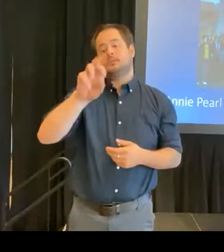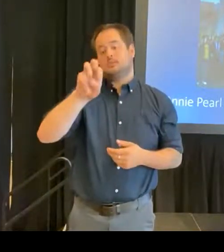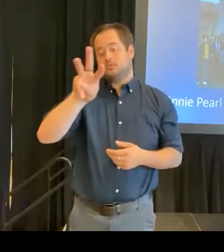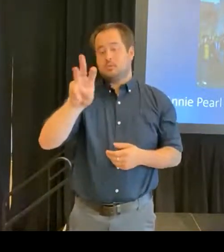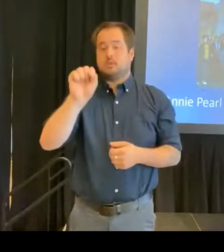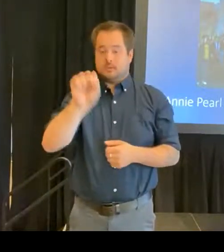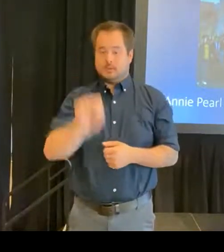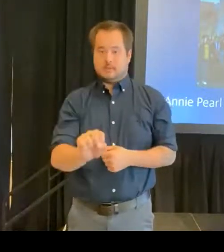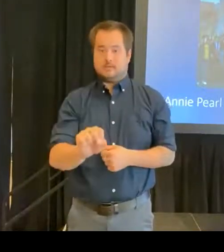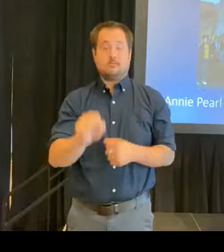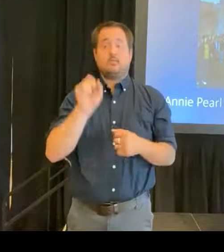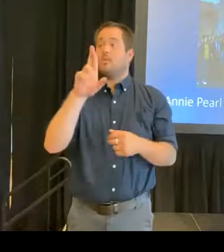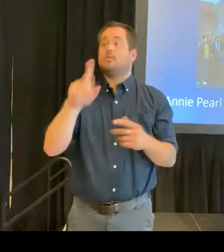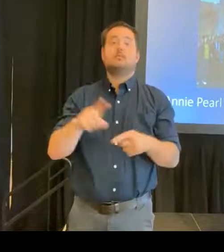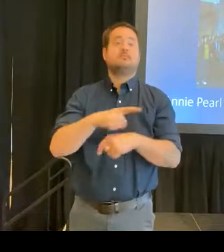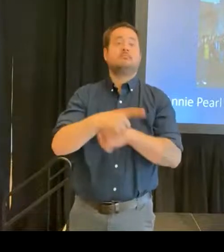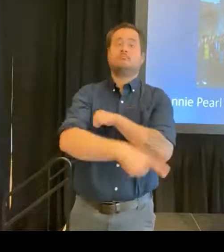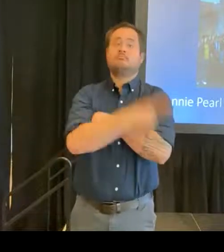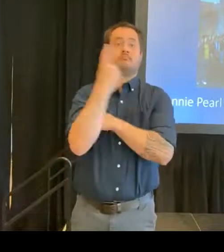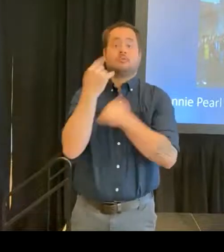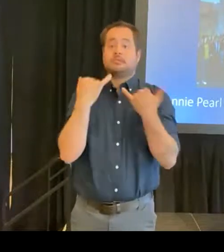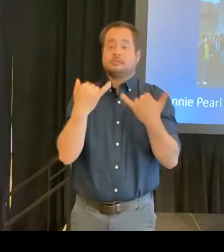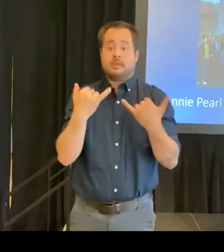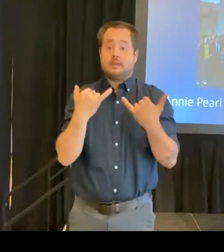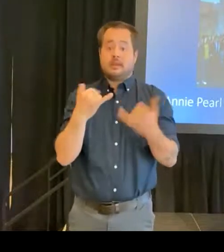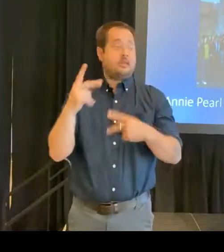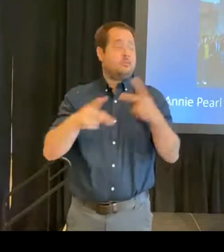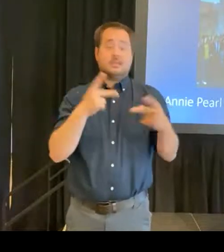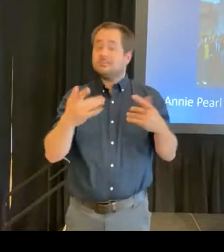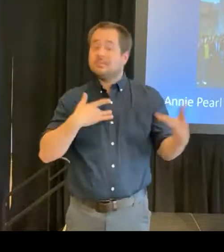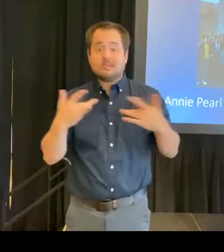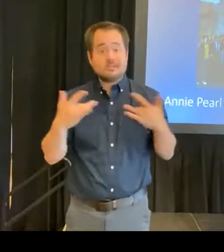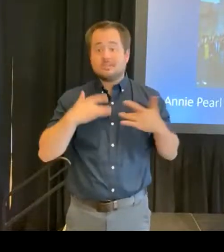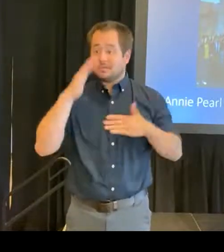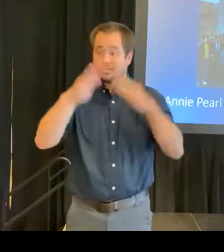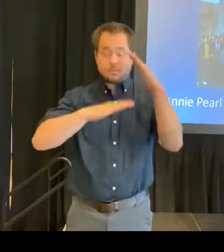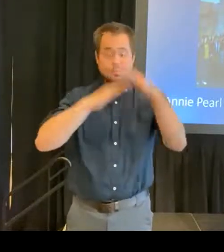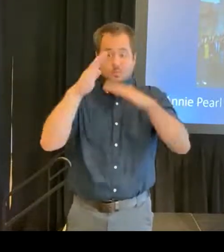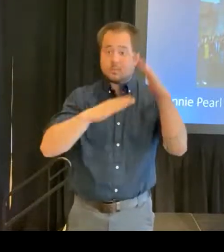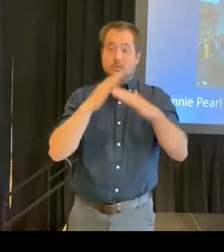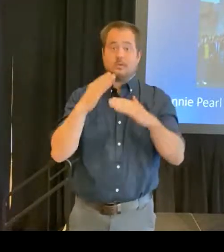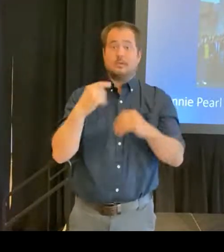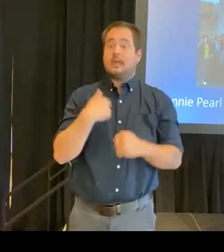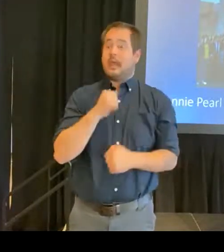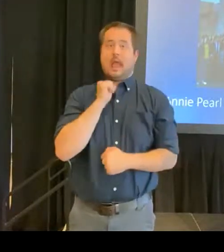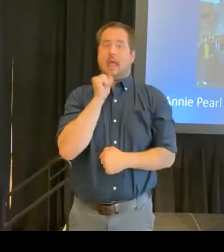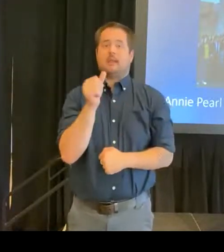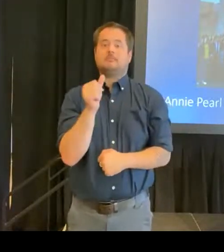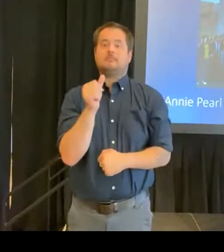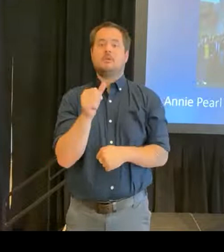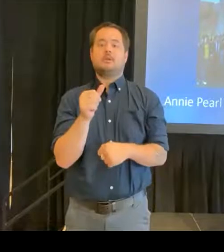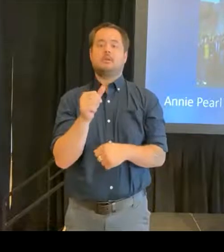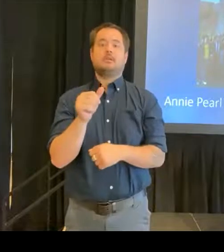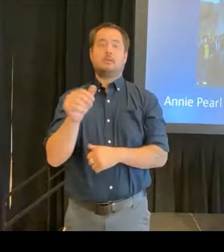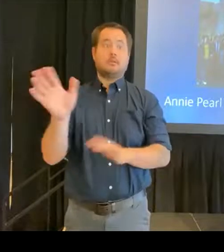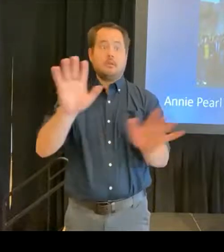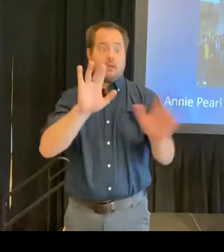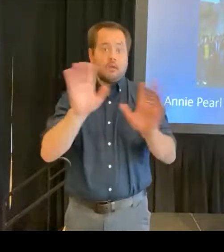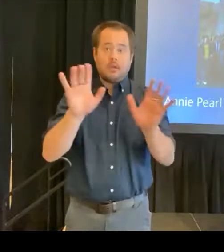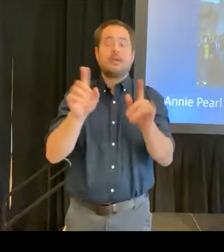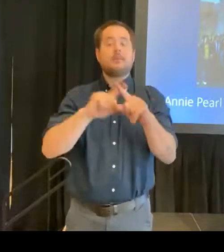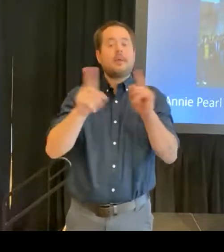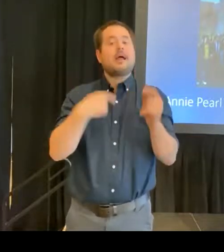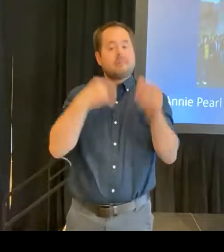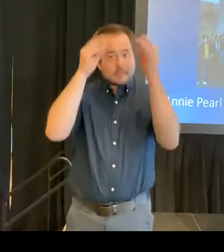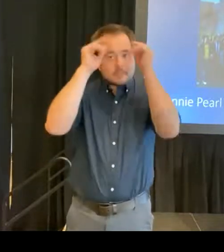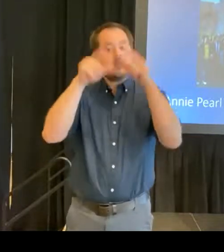that have people very worried and very concerned. It's not necessarily me here sounding an alarm, but me thinking about this stuff big picture. And